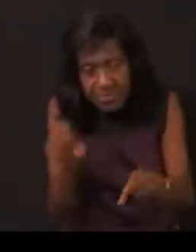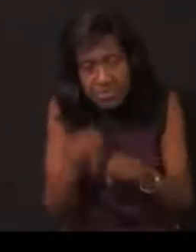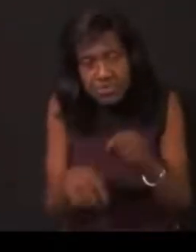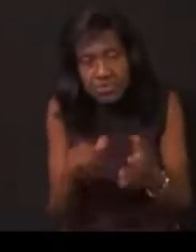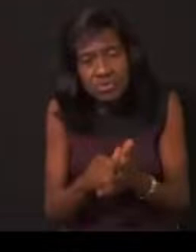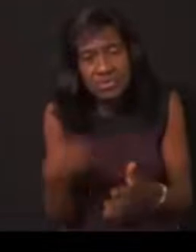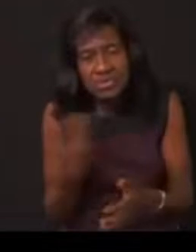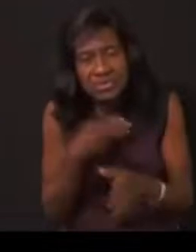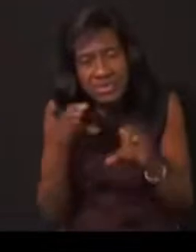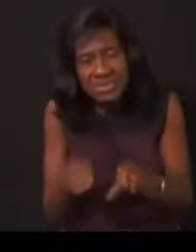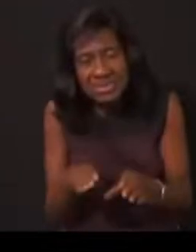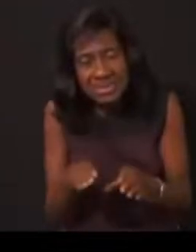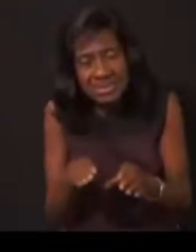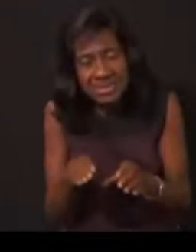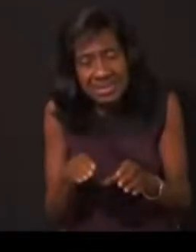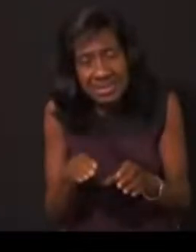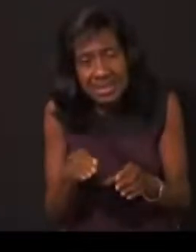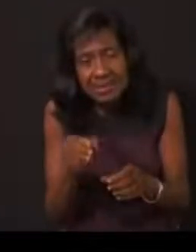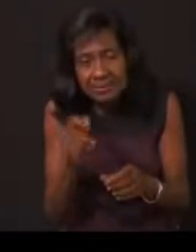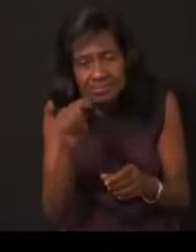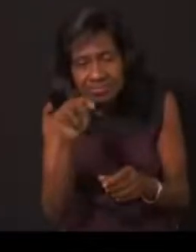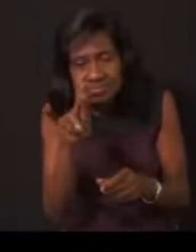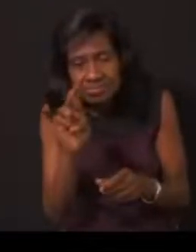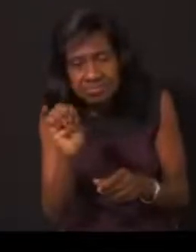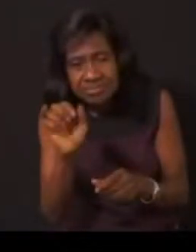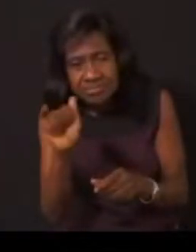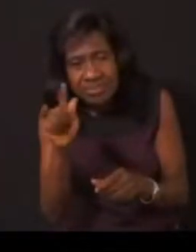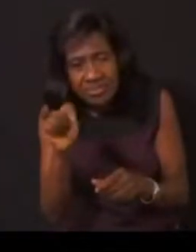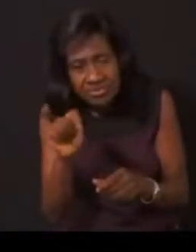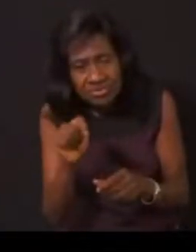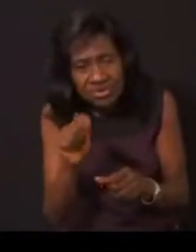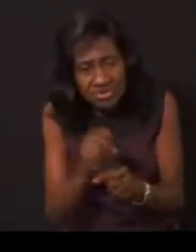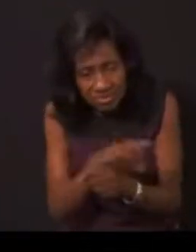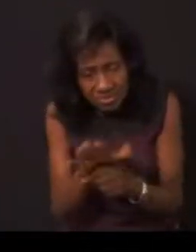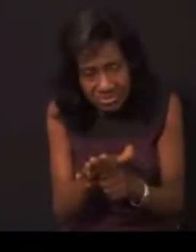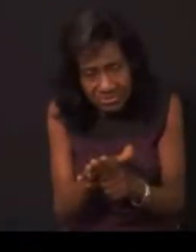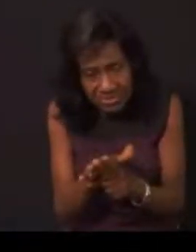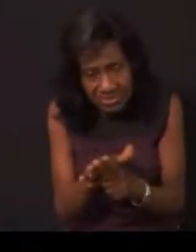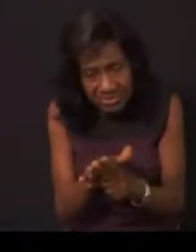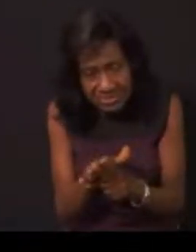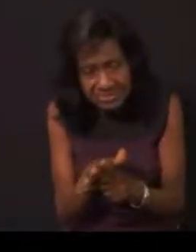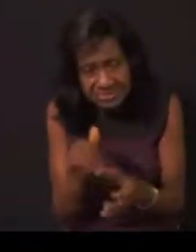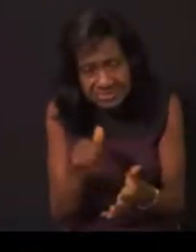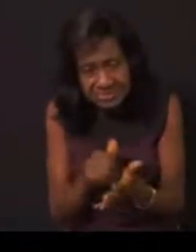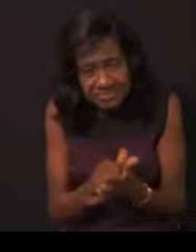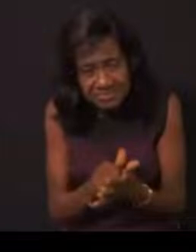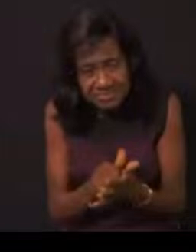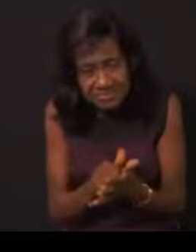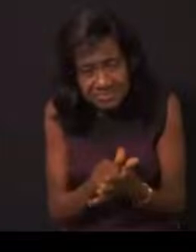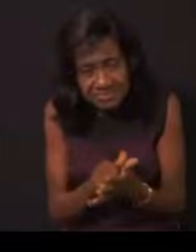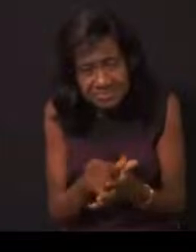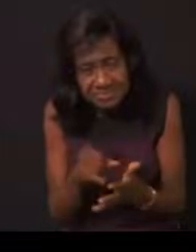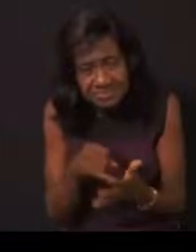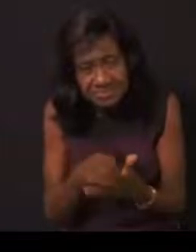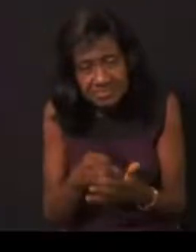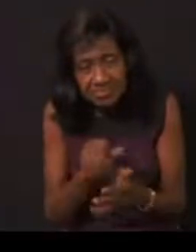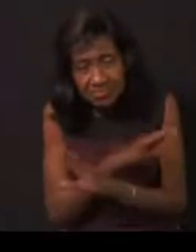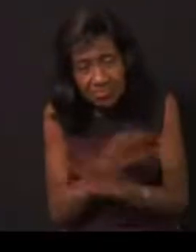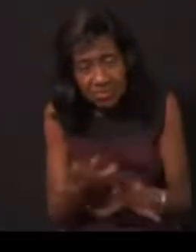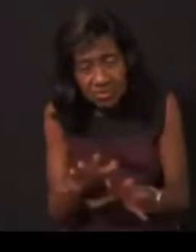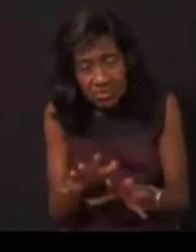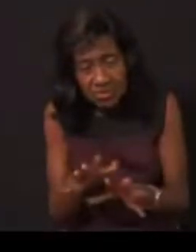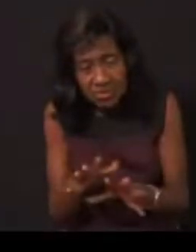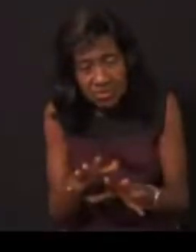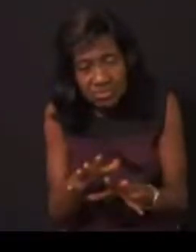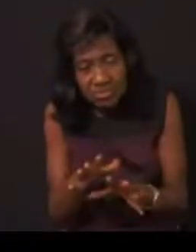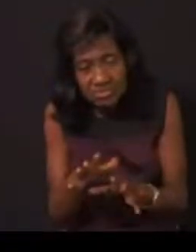treated alongside all of the other demands on healthcare, and that it doesn't begin to dominate